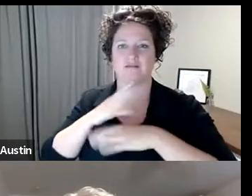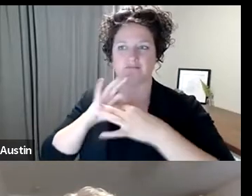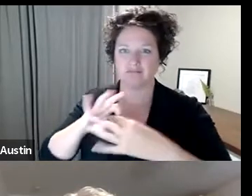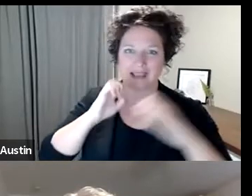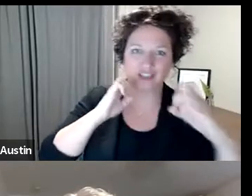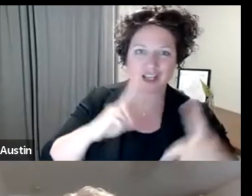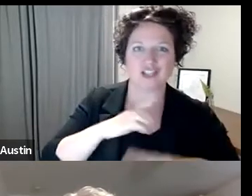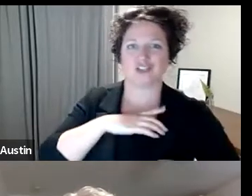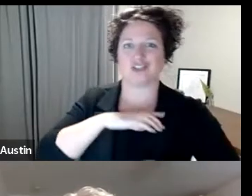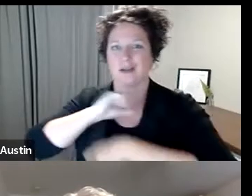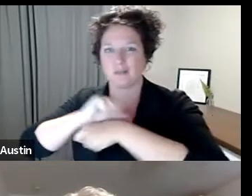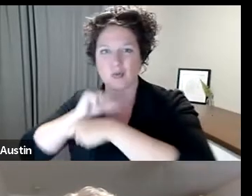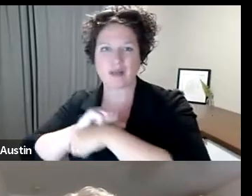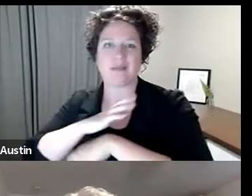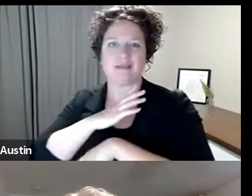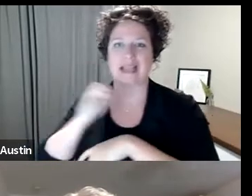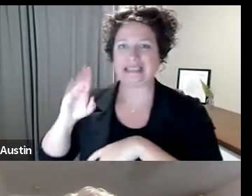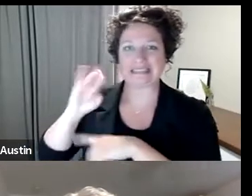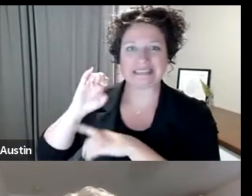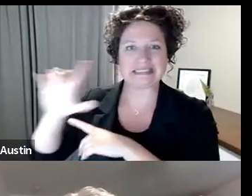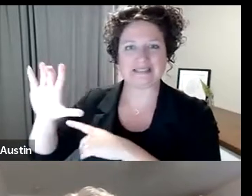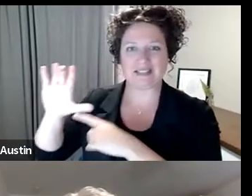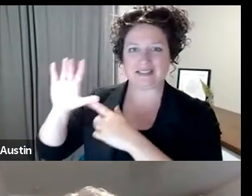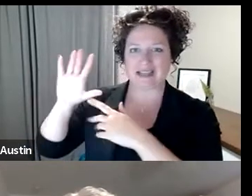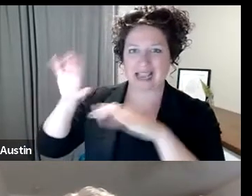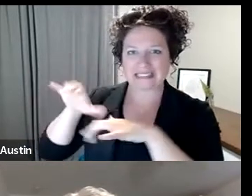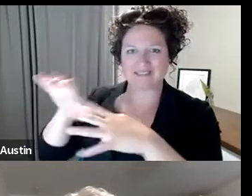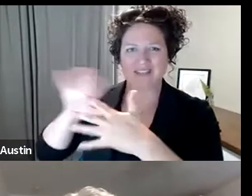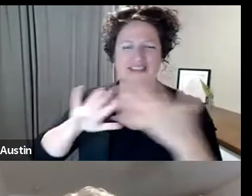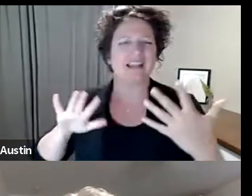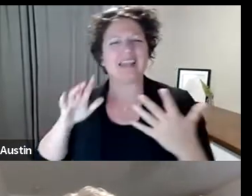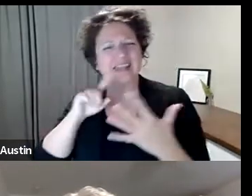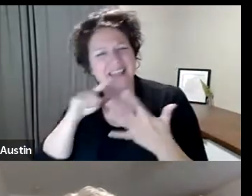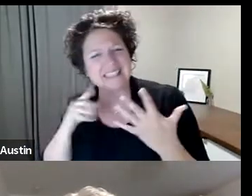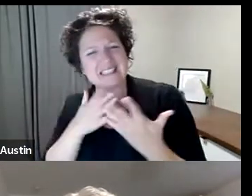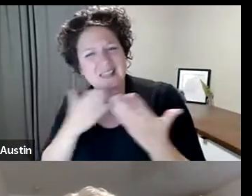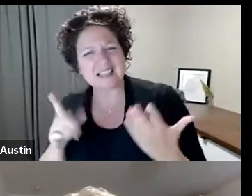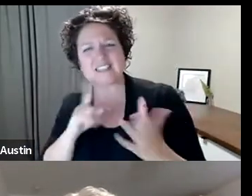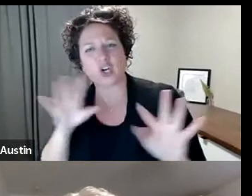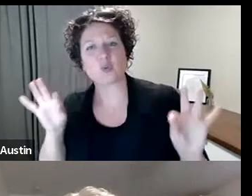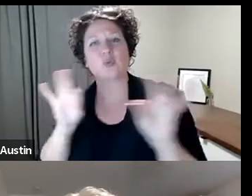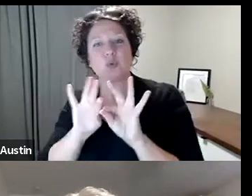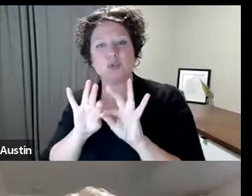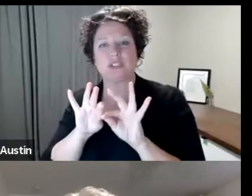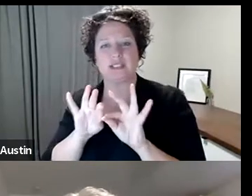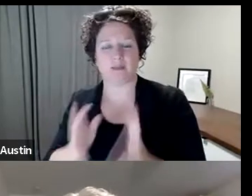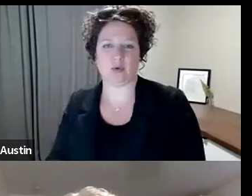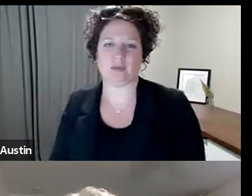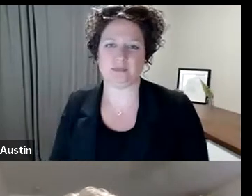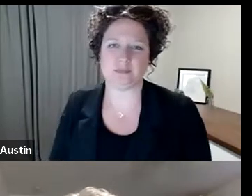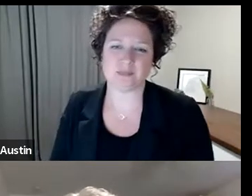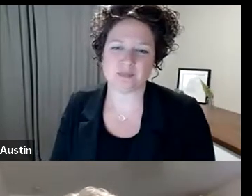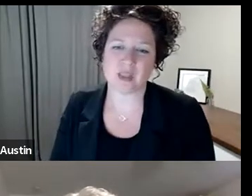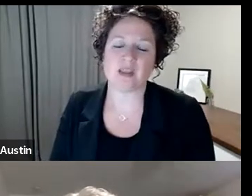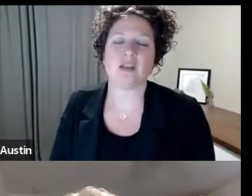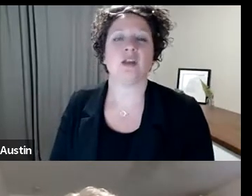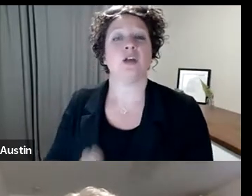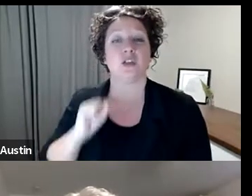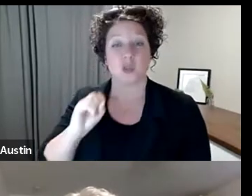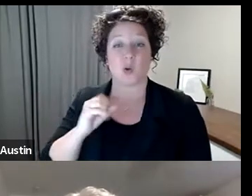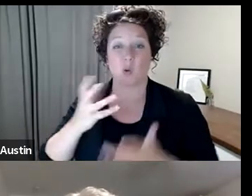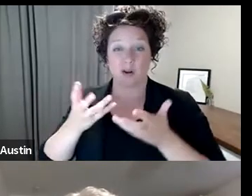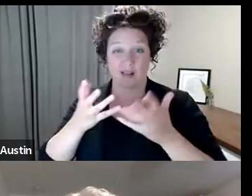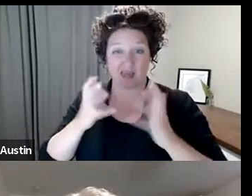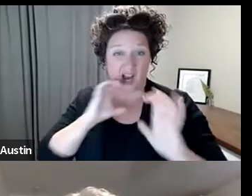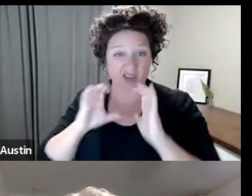in participation in civic activities. These things are crucially, crucially important. So the conversation we have here